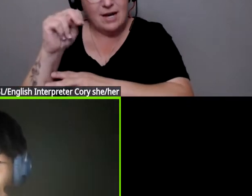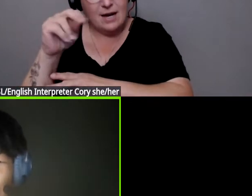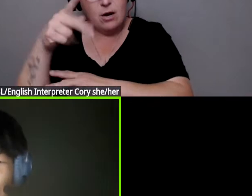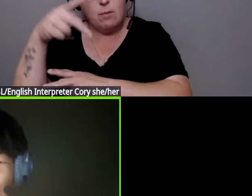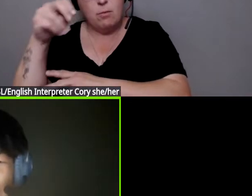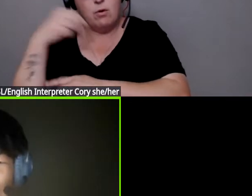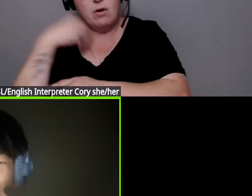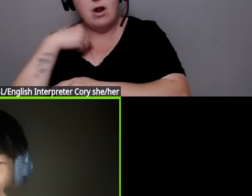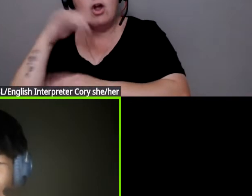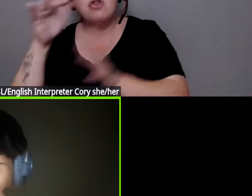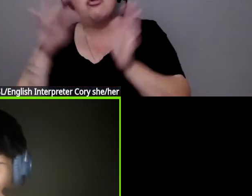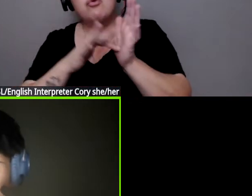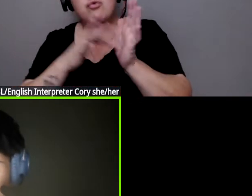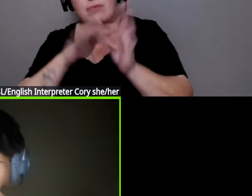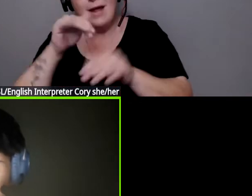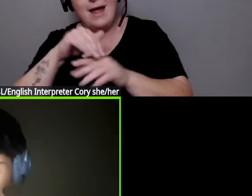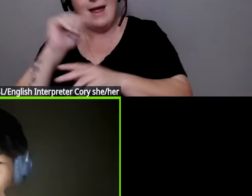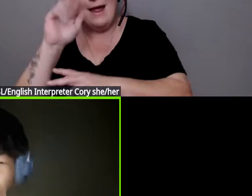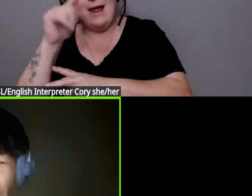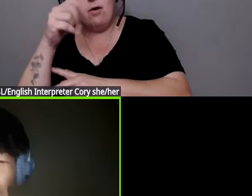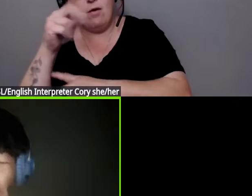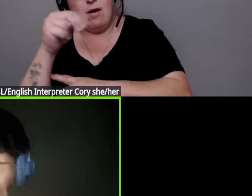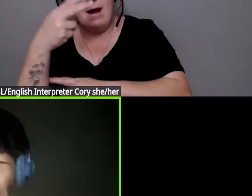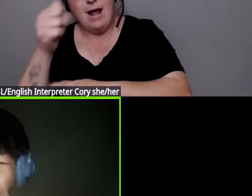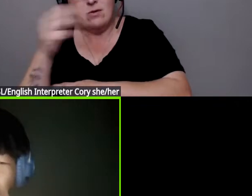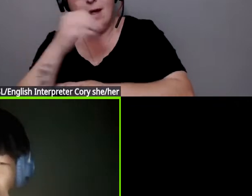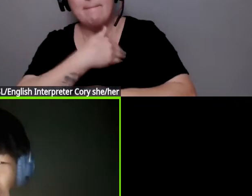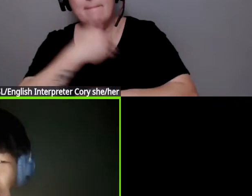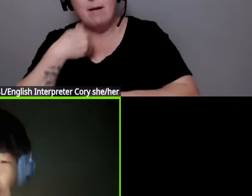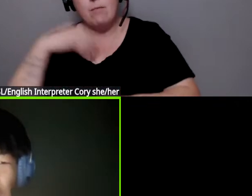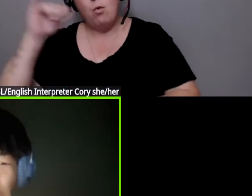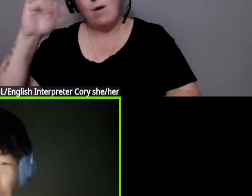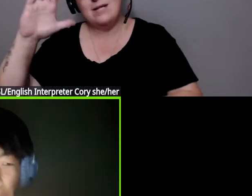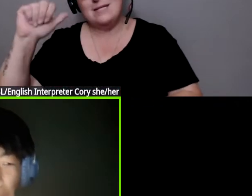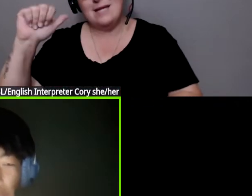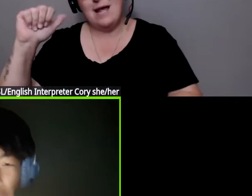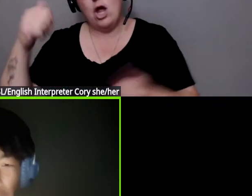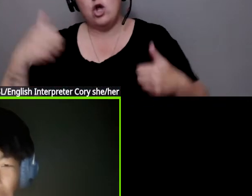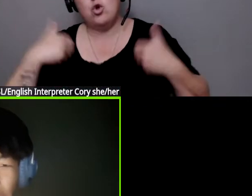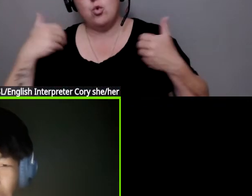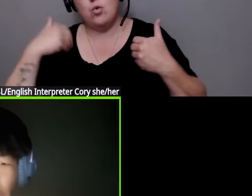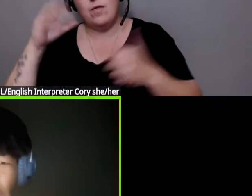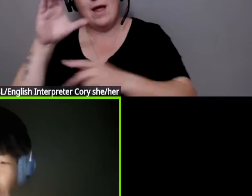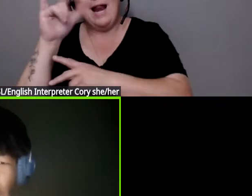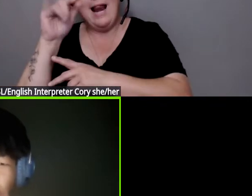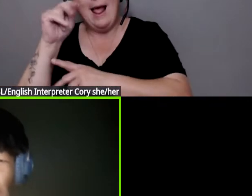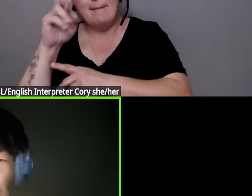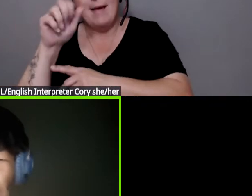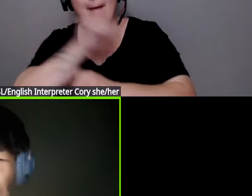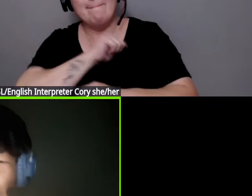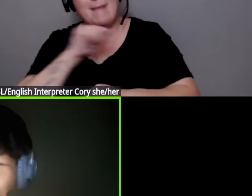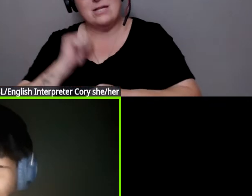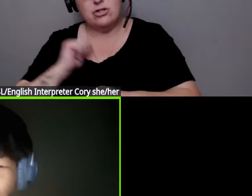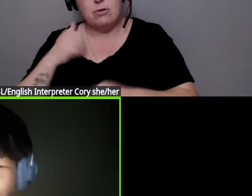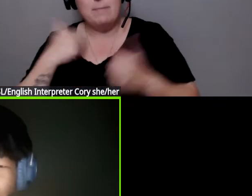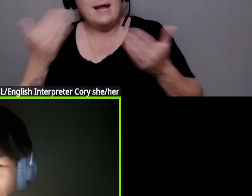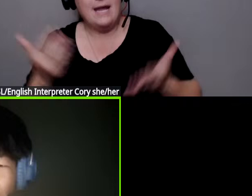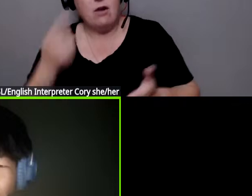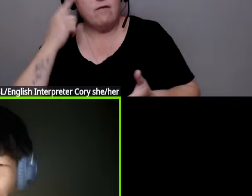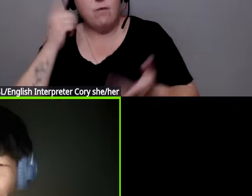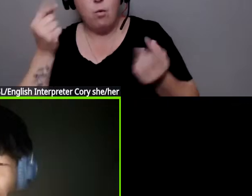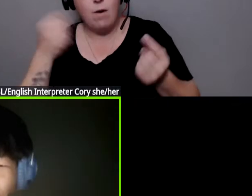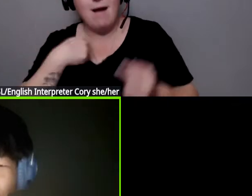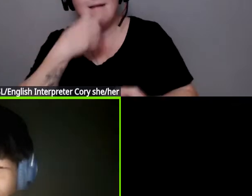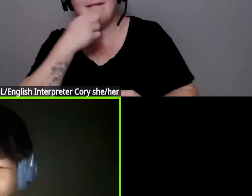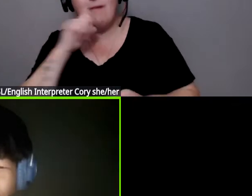at Aragon High School and a member of YCA, Youth Climate Ambassador. I'm here today because I care